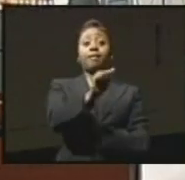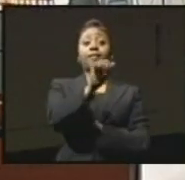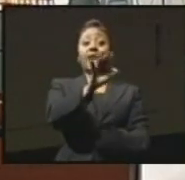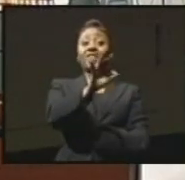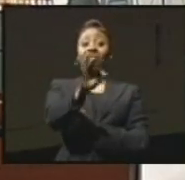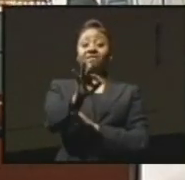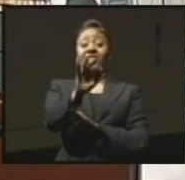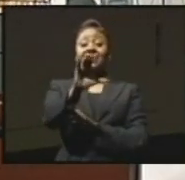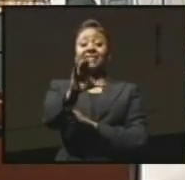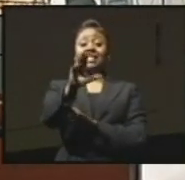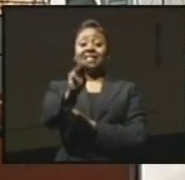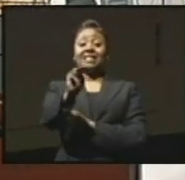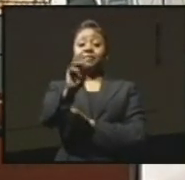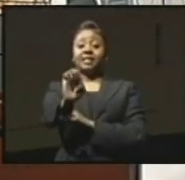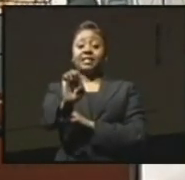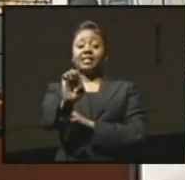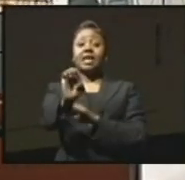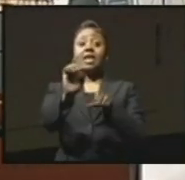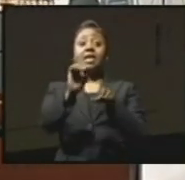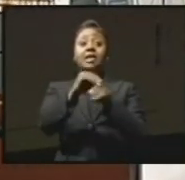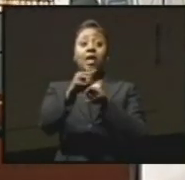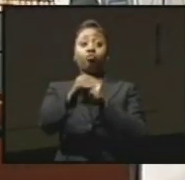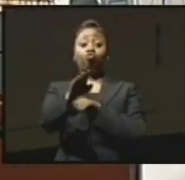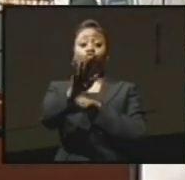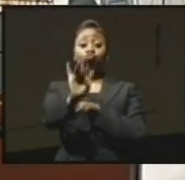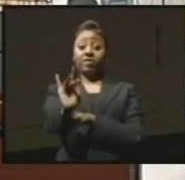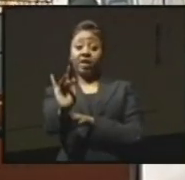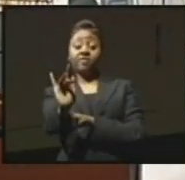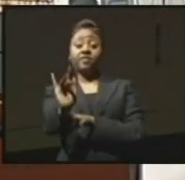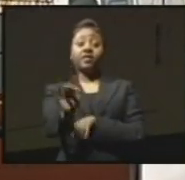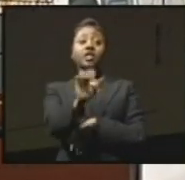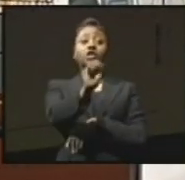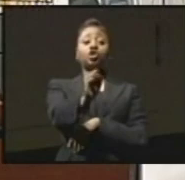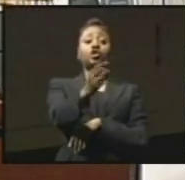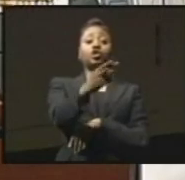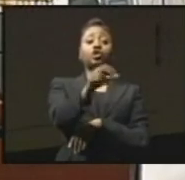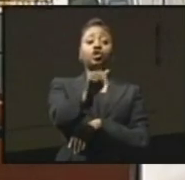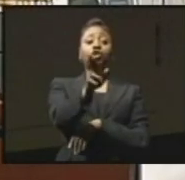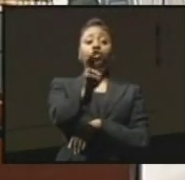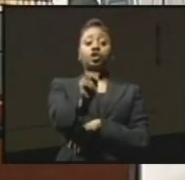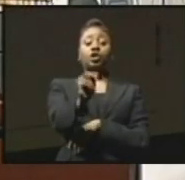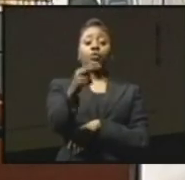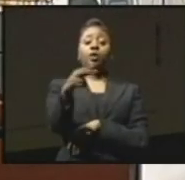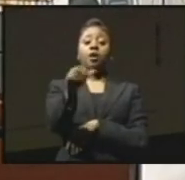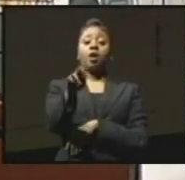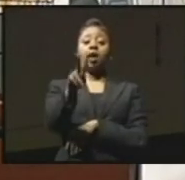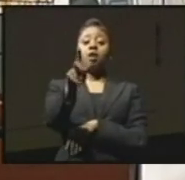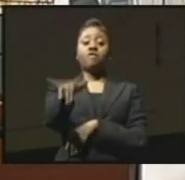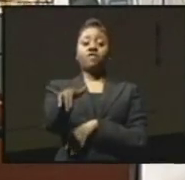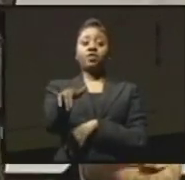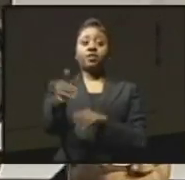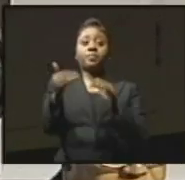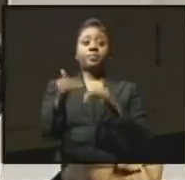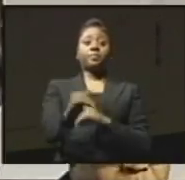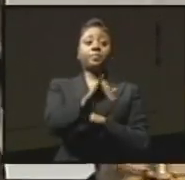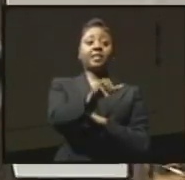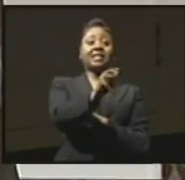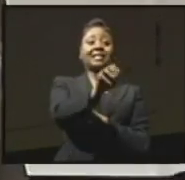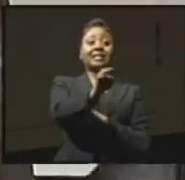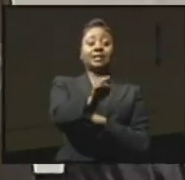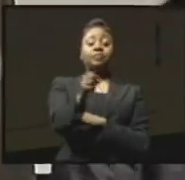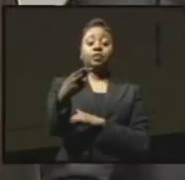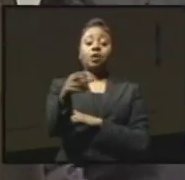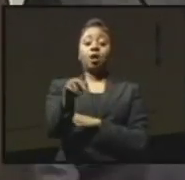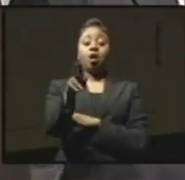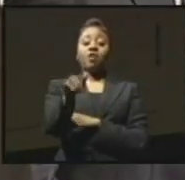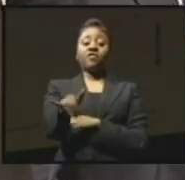AFF-CME Council 25. Mrs. Sharon Hardy. Mr. James Hardy, Assistant